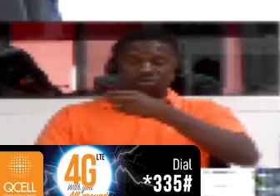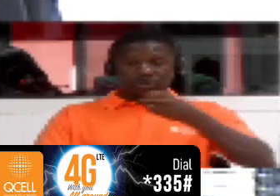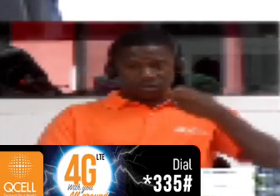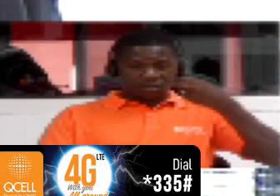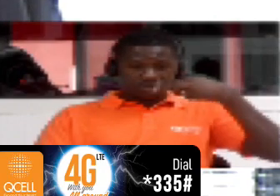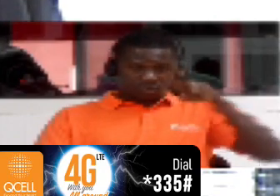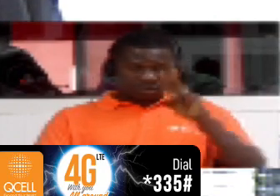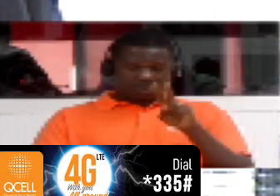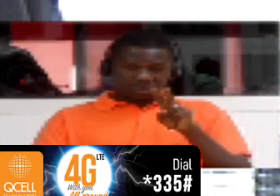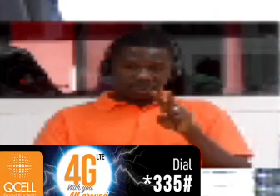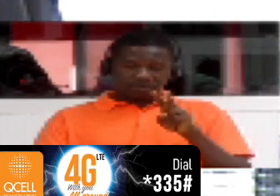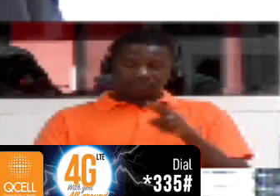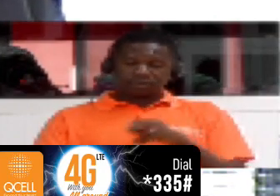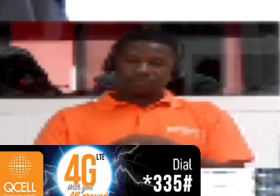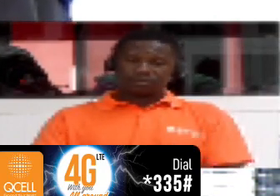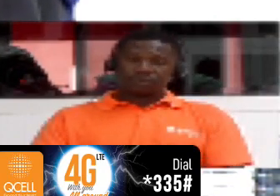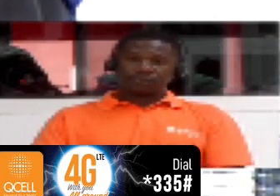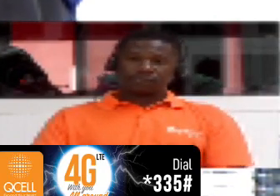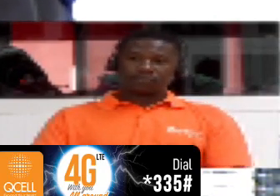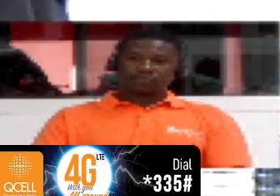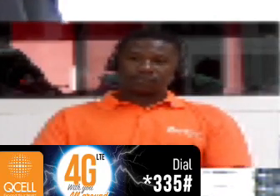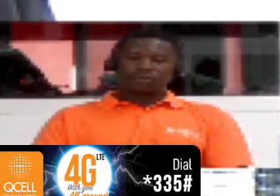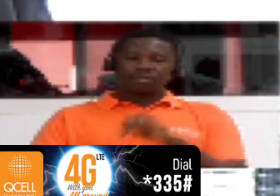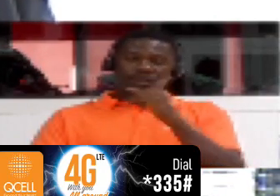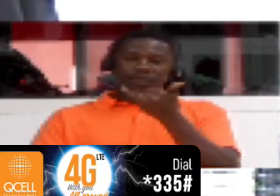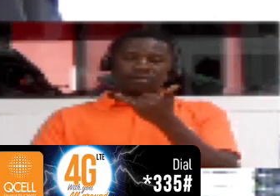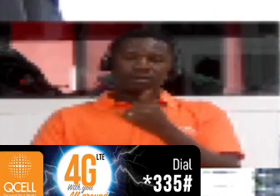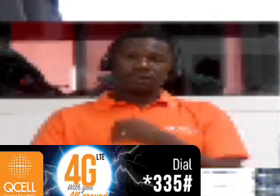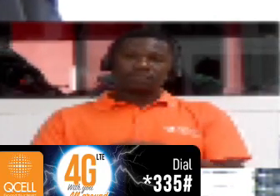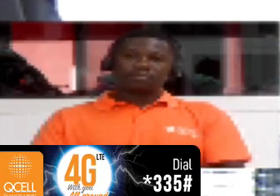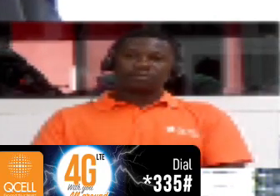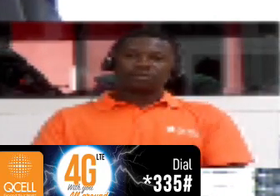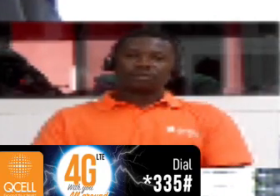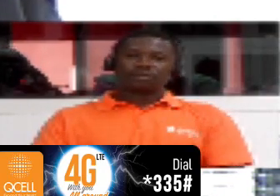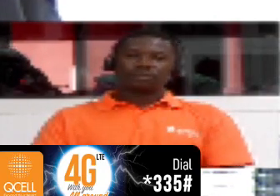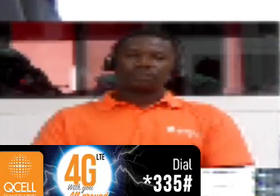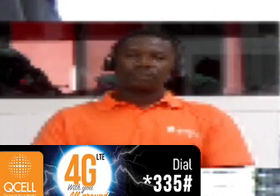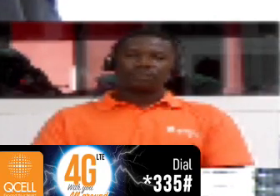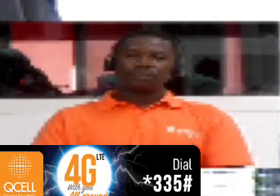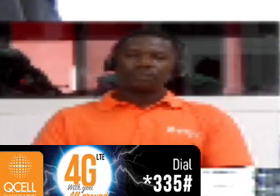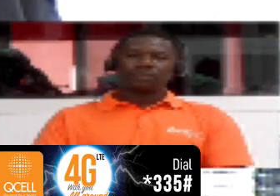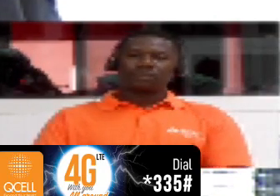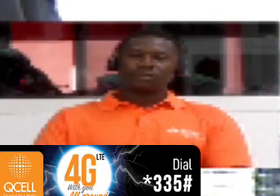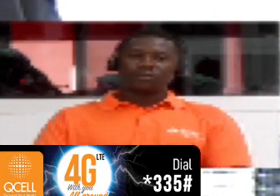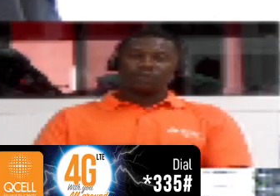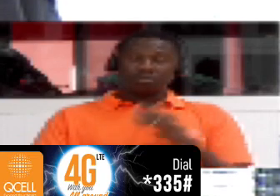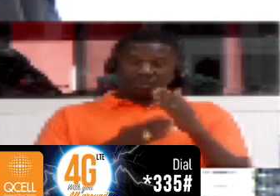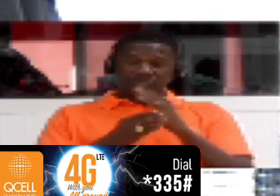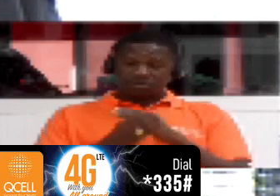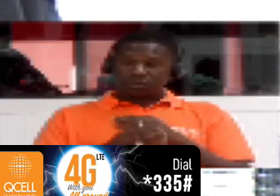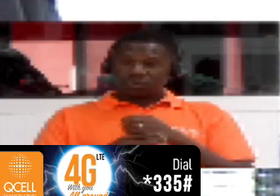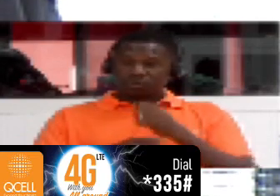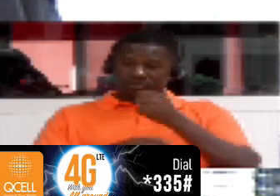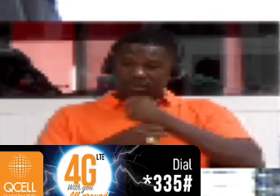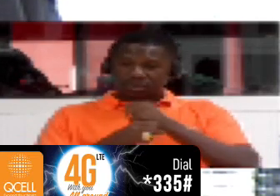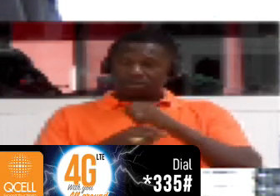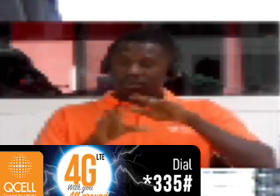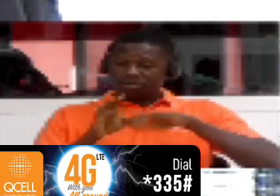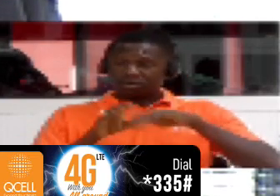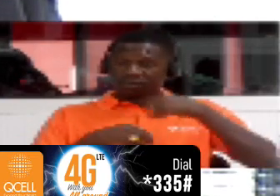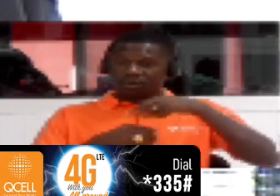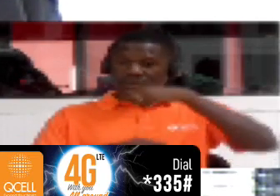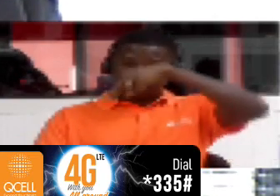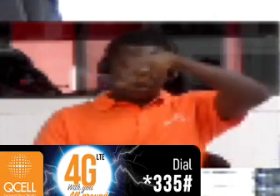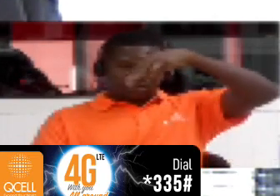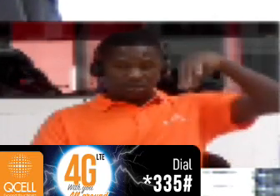team kafudingoti 2012 sankon. Ade. Yes. Before you became a member of the patrol team, did you